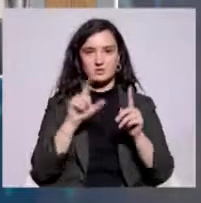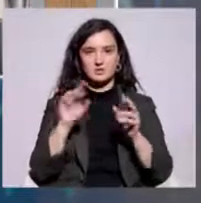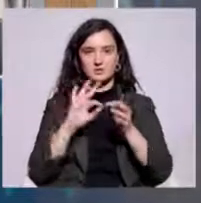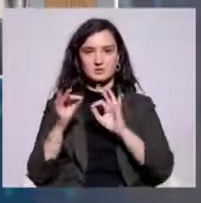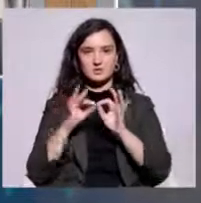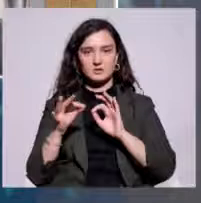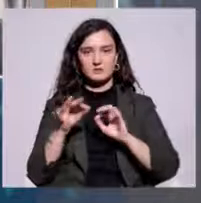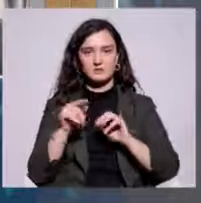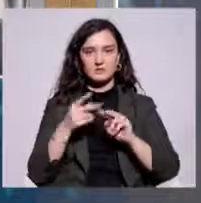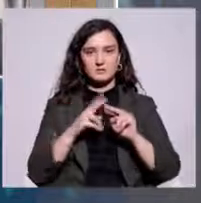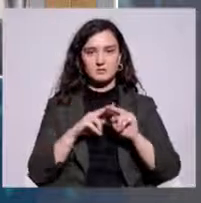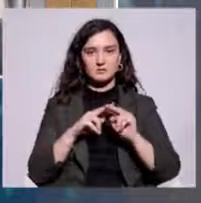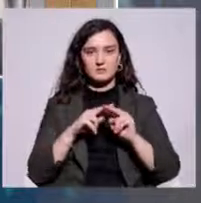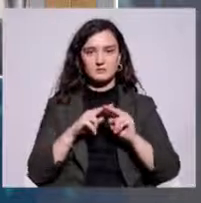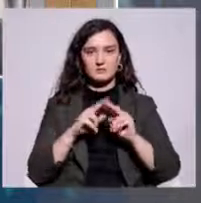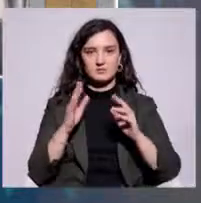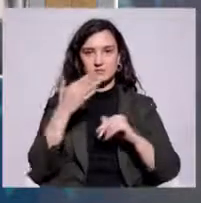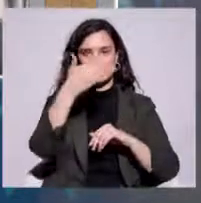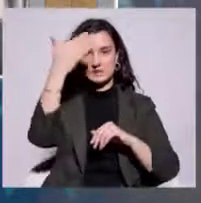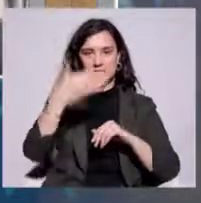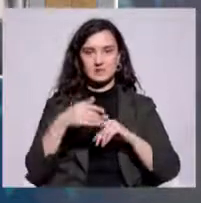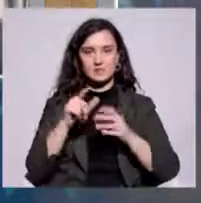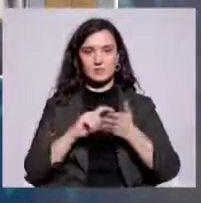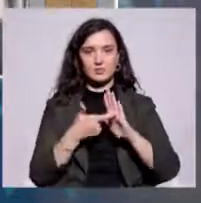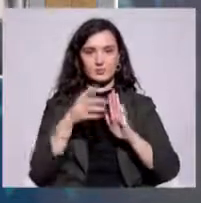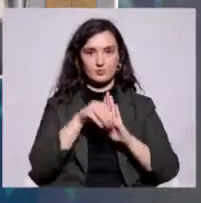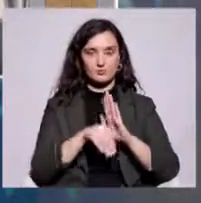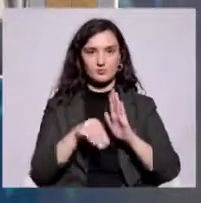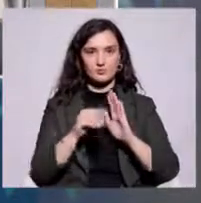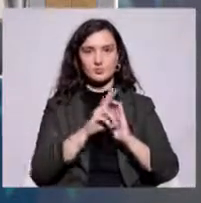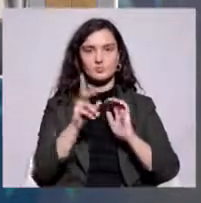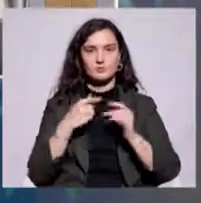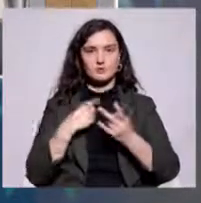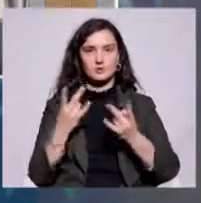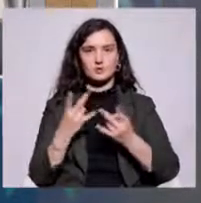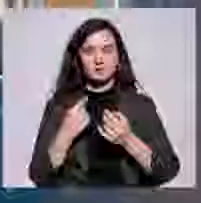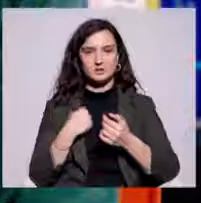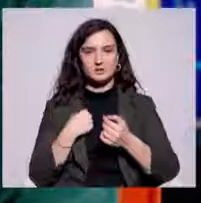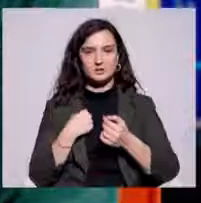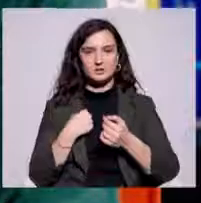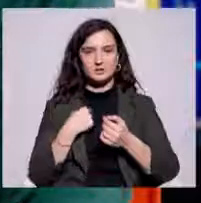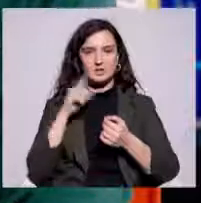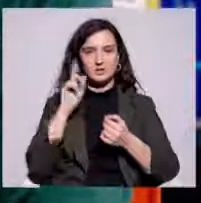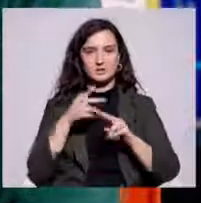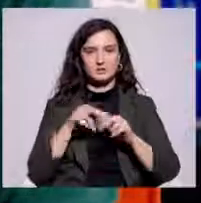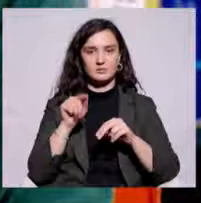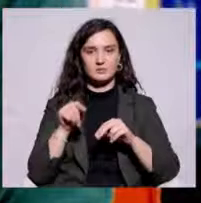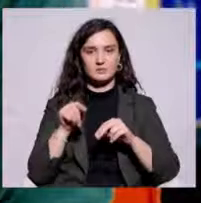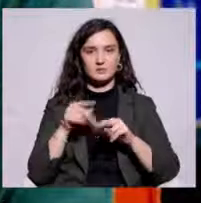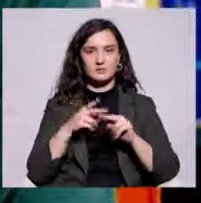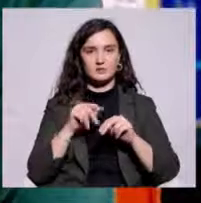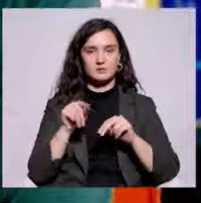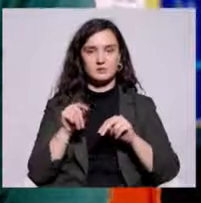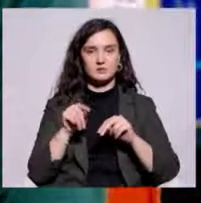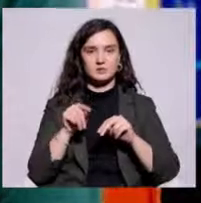here. Blank a desk in the room. Which one we need here? I know this one.